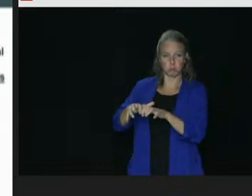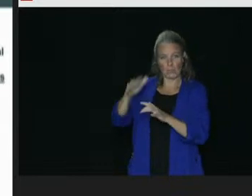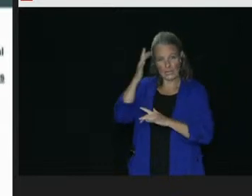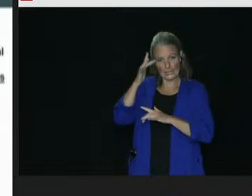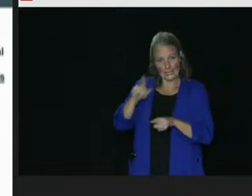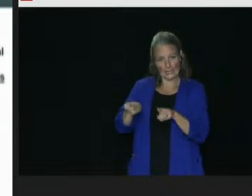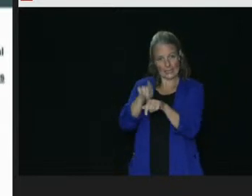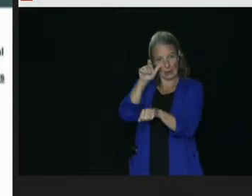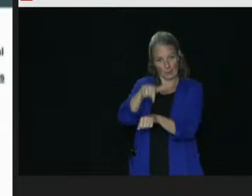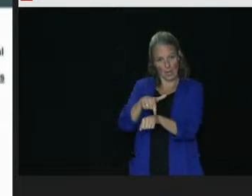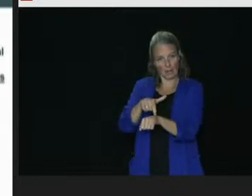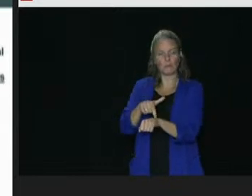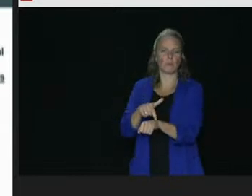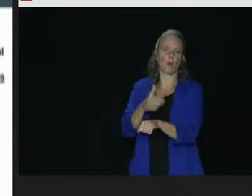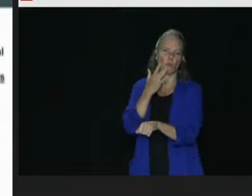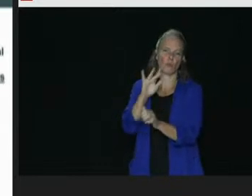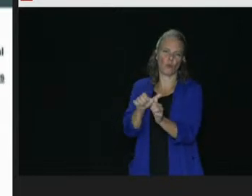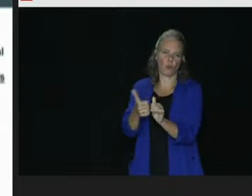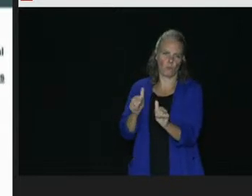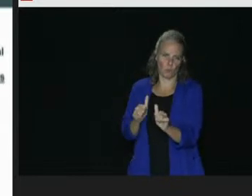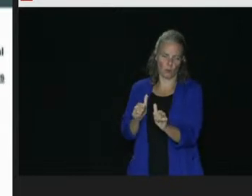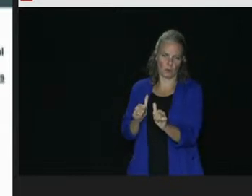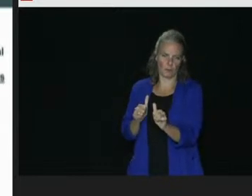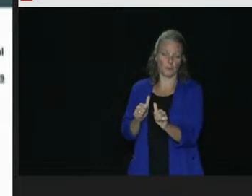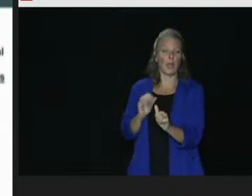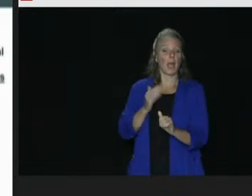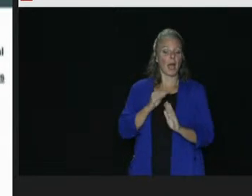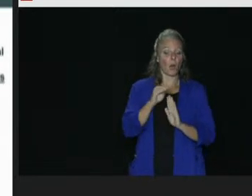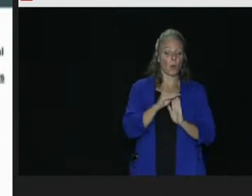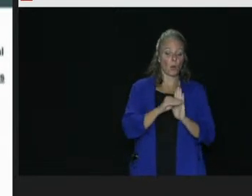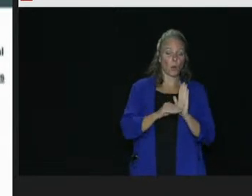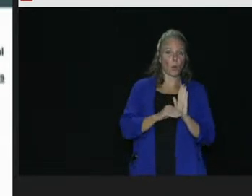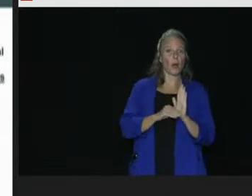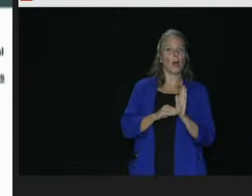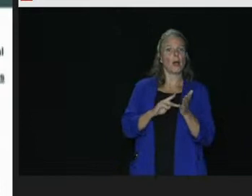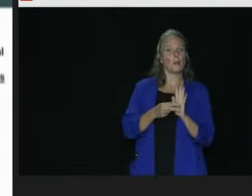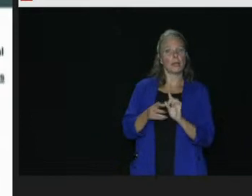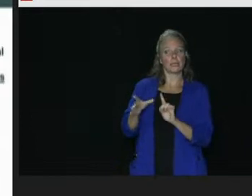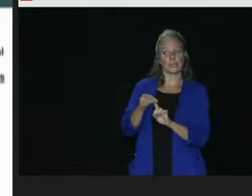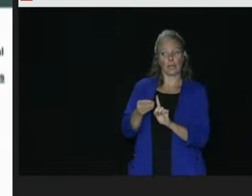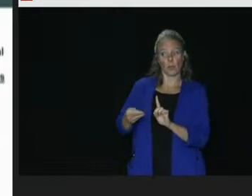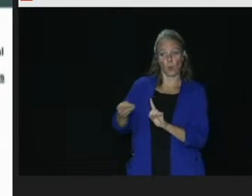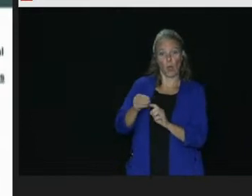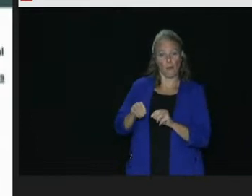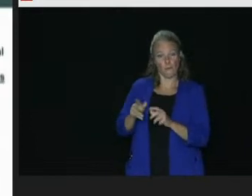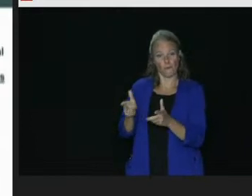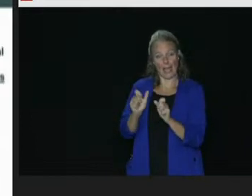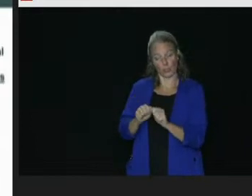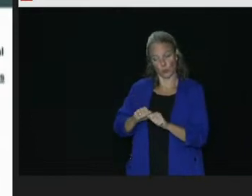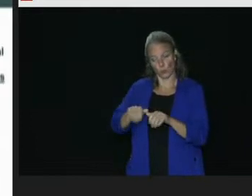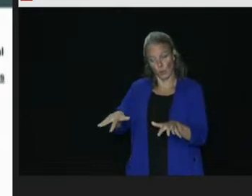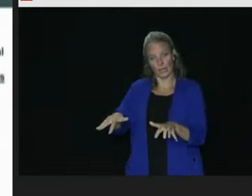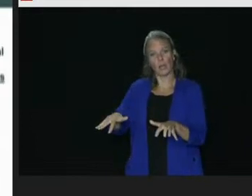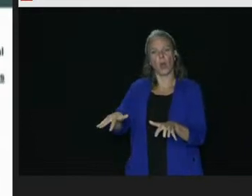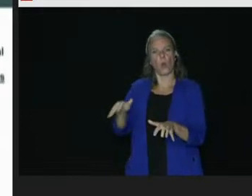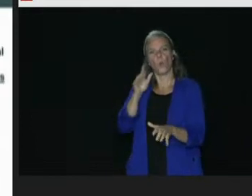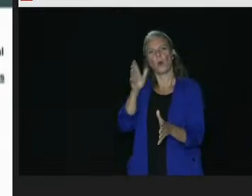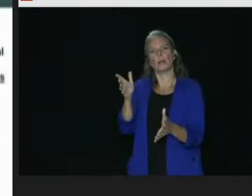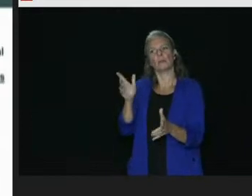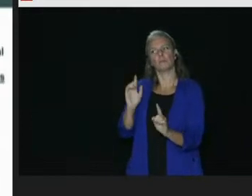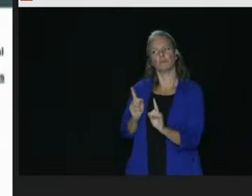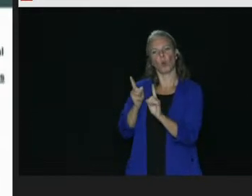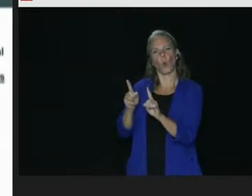measures will reduce rapid transmission amongst the unvaccinated and really just stretch out